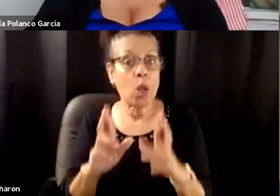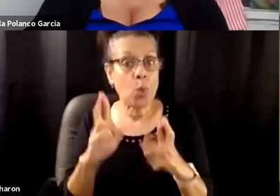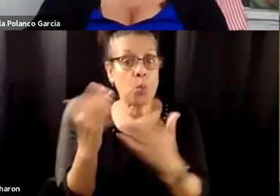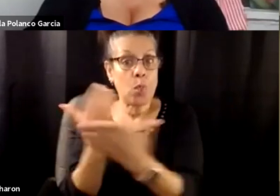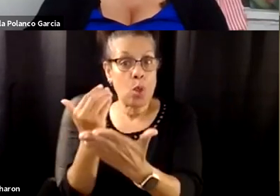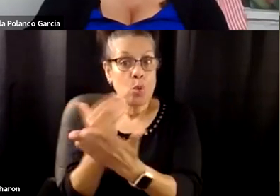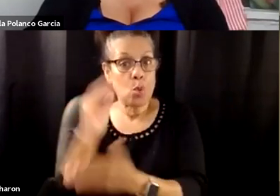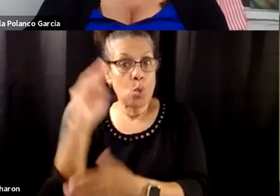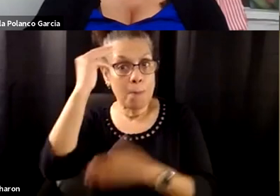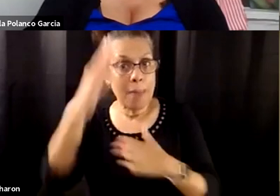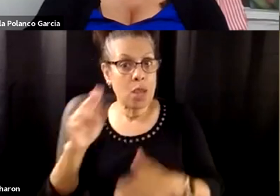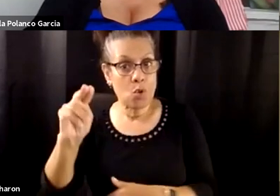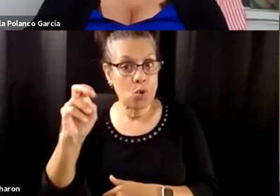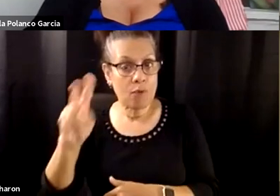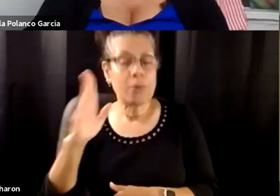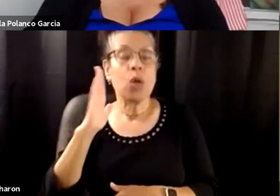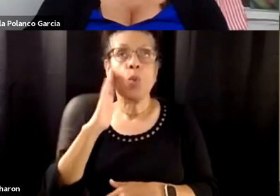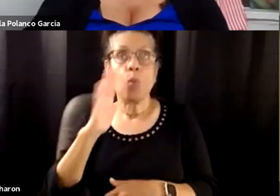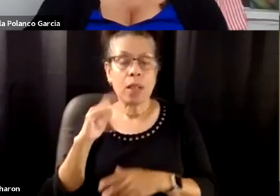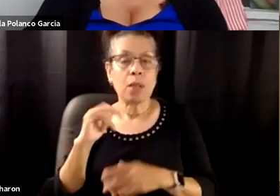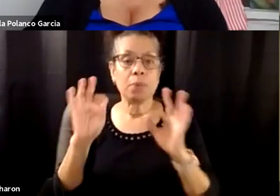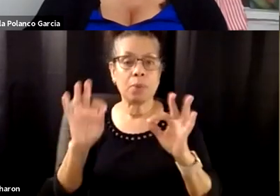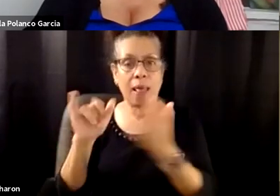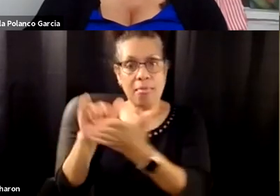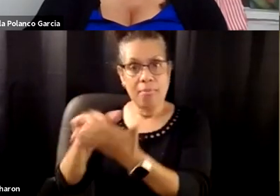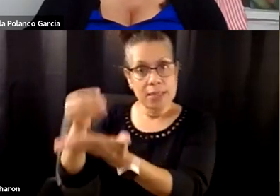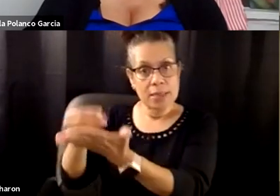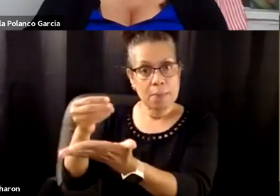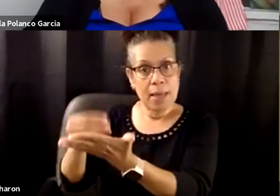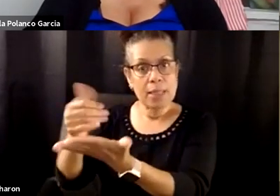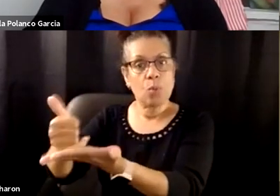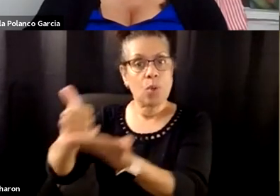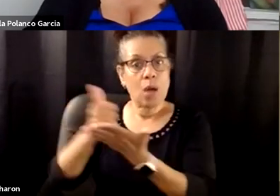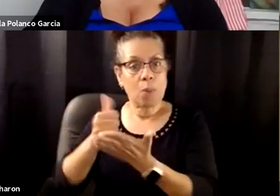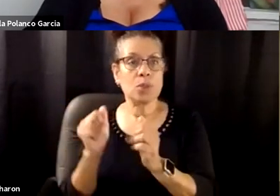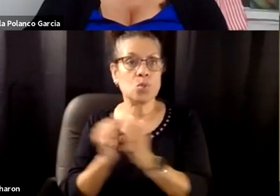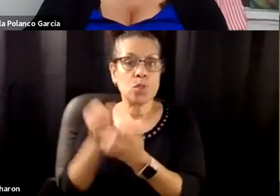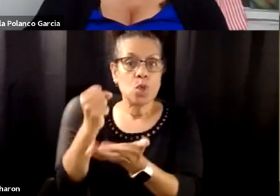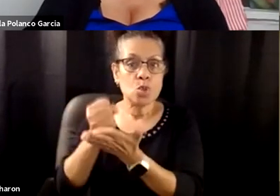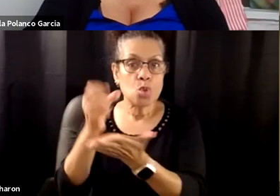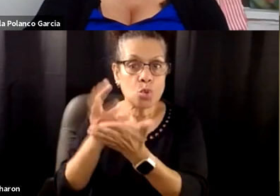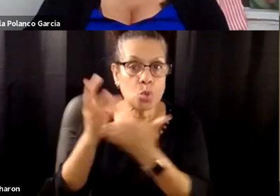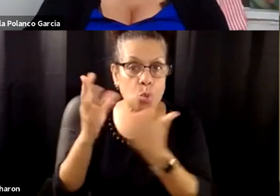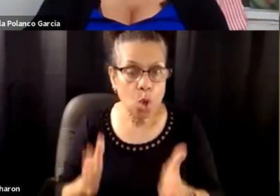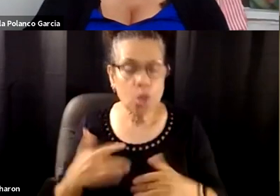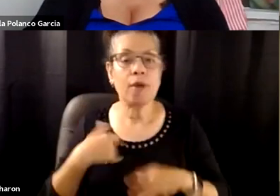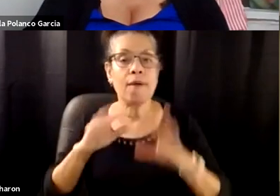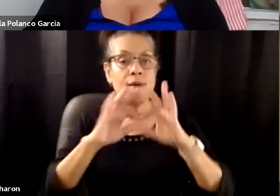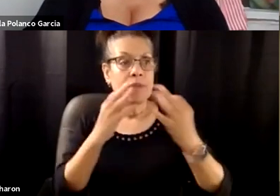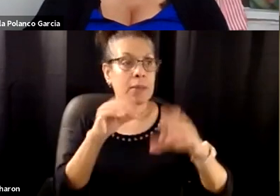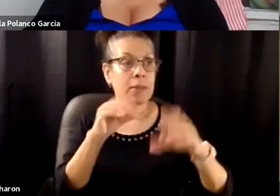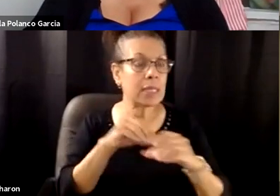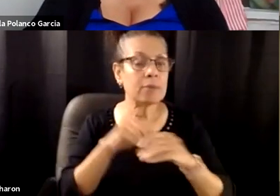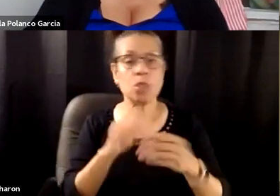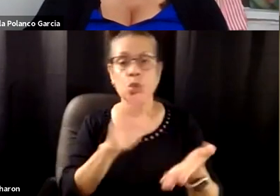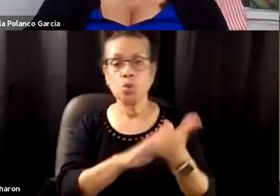council as well has been instrumental it's money like that that's allowing us to do the social workers the family engagement the guidance counselors